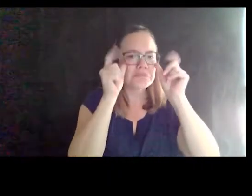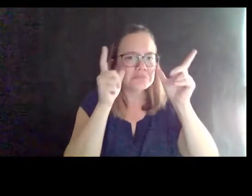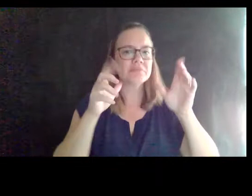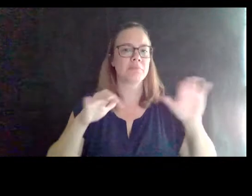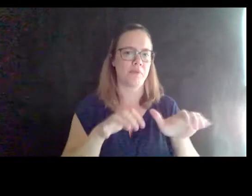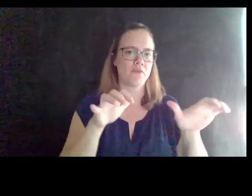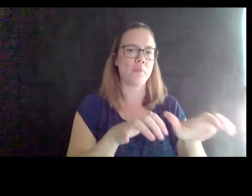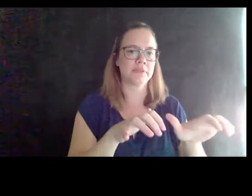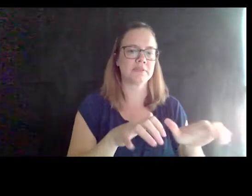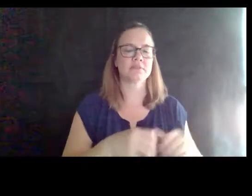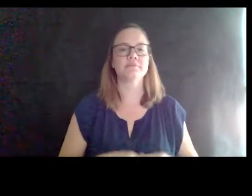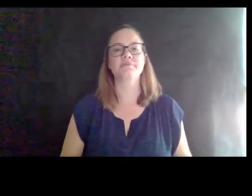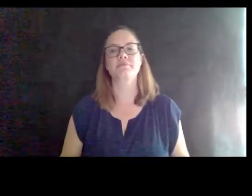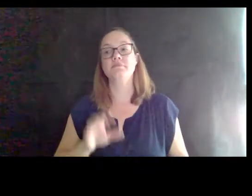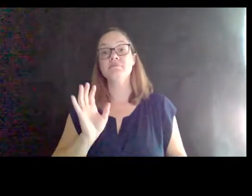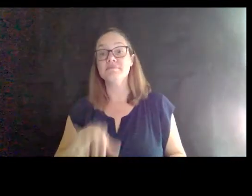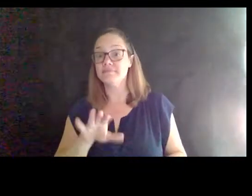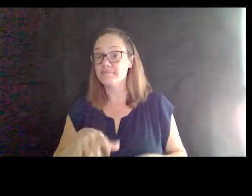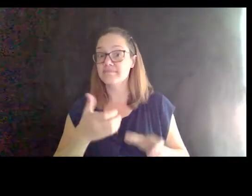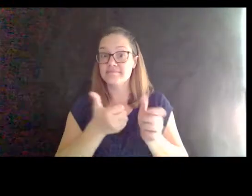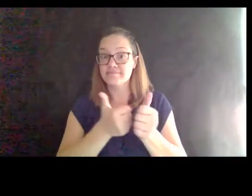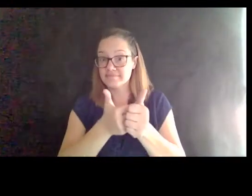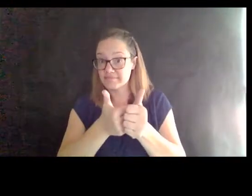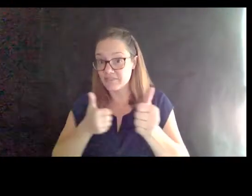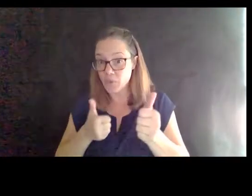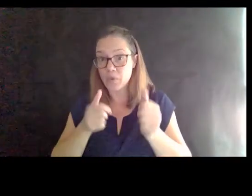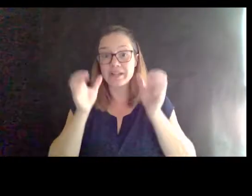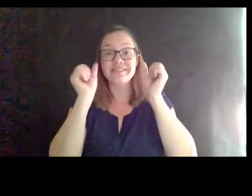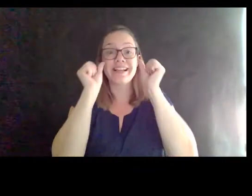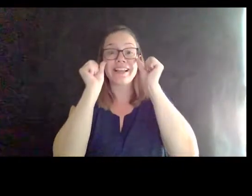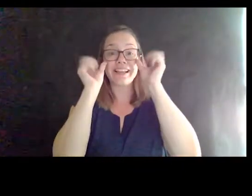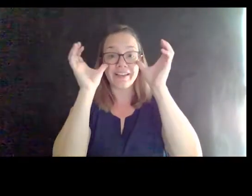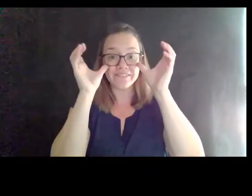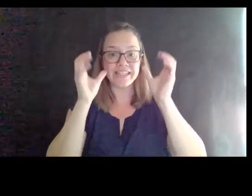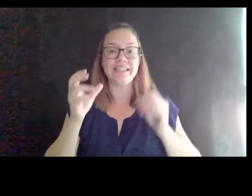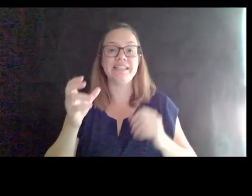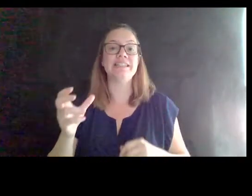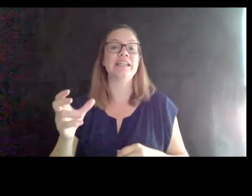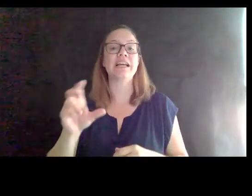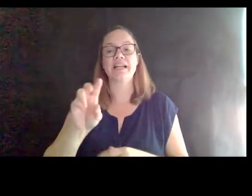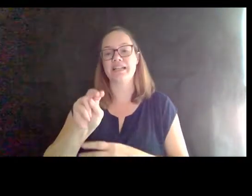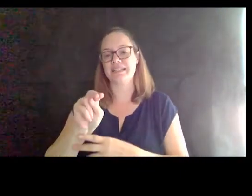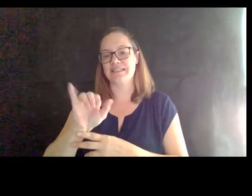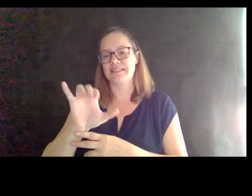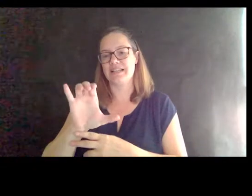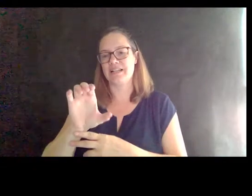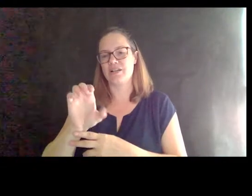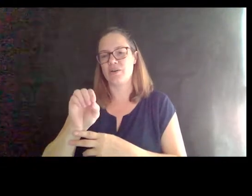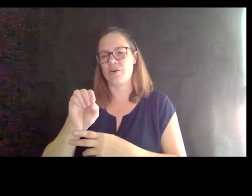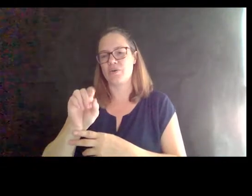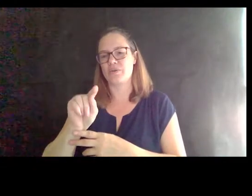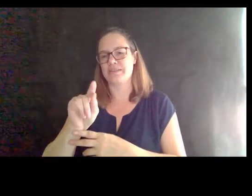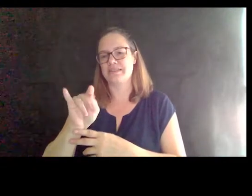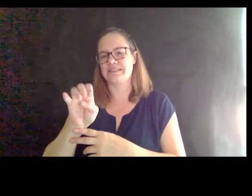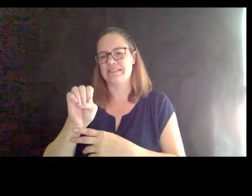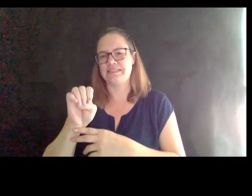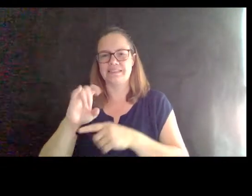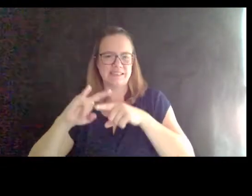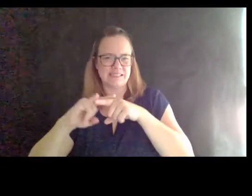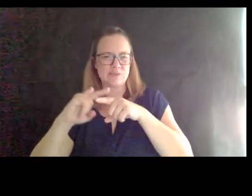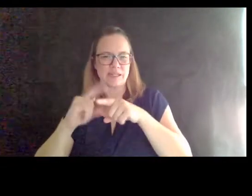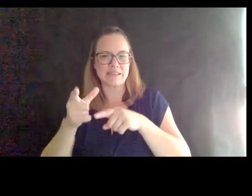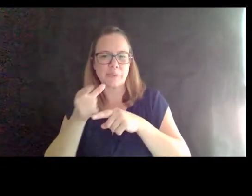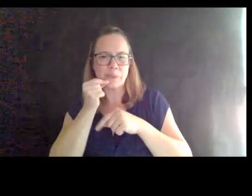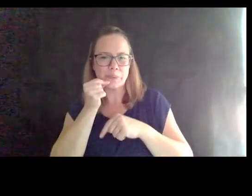Avoiding stimulants such as caffeine and nicotine close to bedtime. If we want to go to sleep, we don't want something to be waking